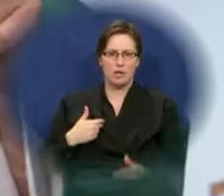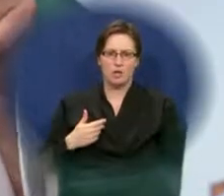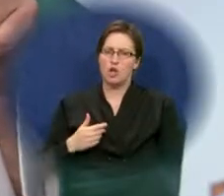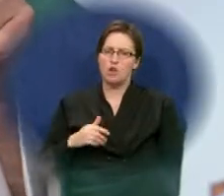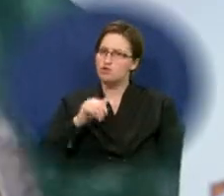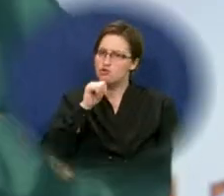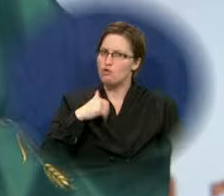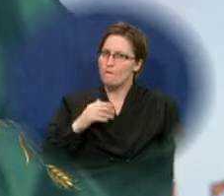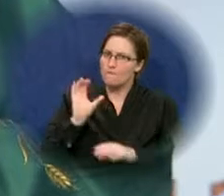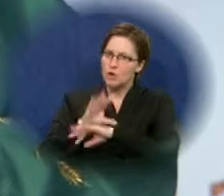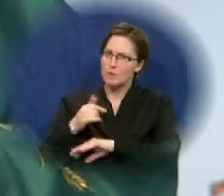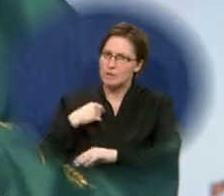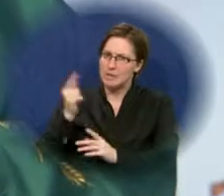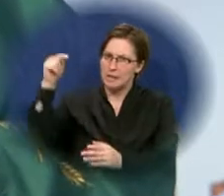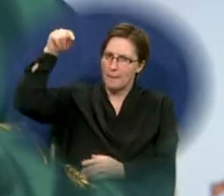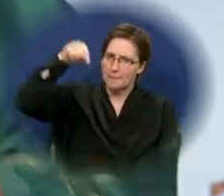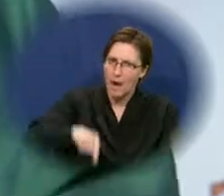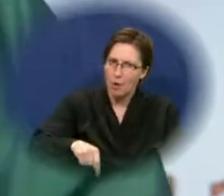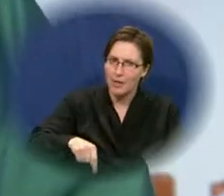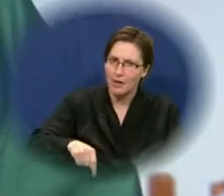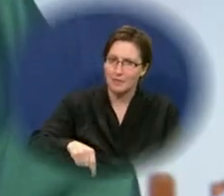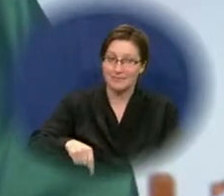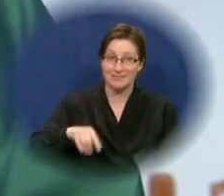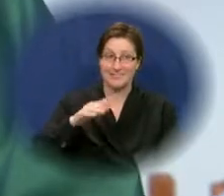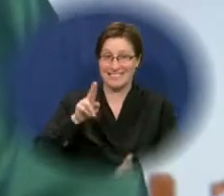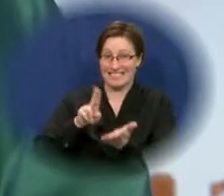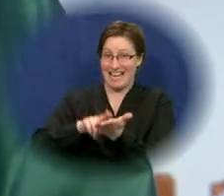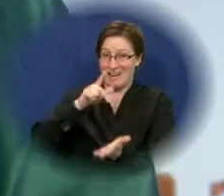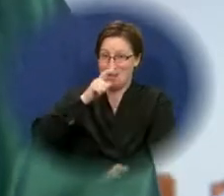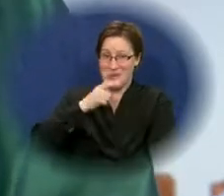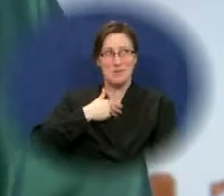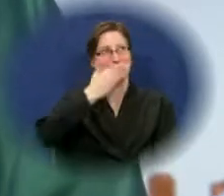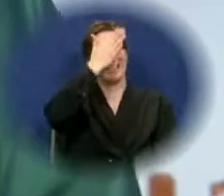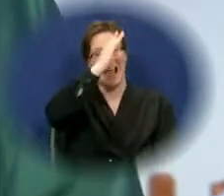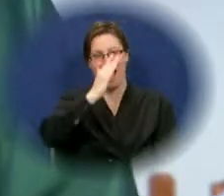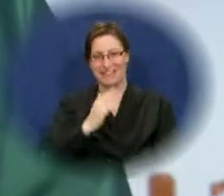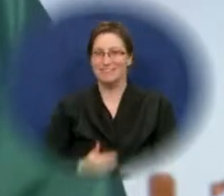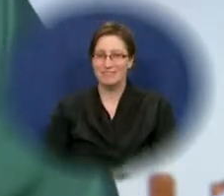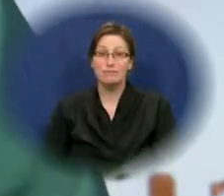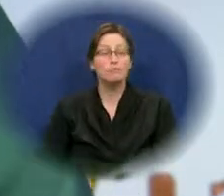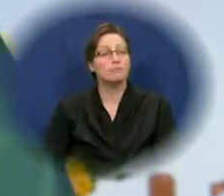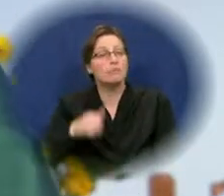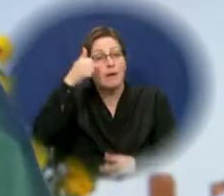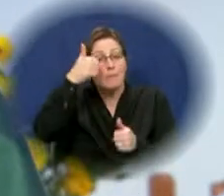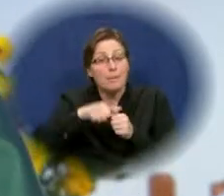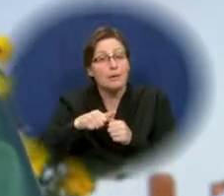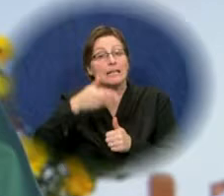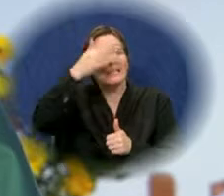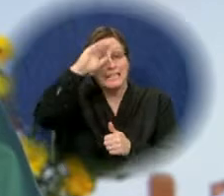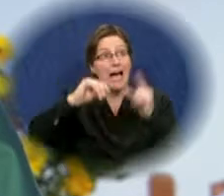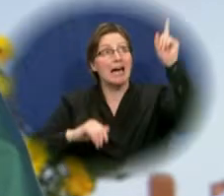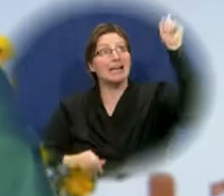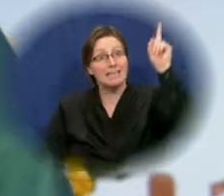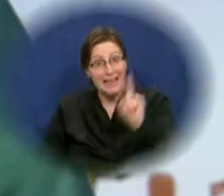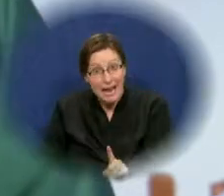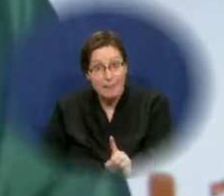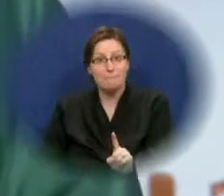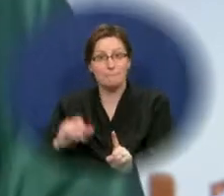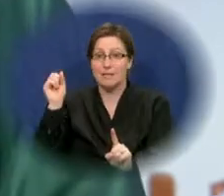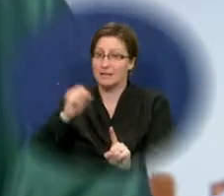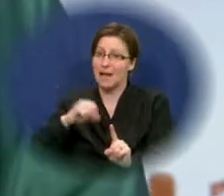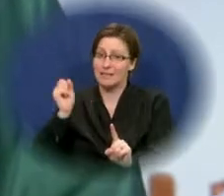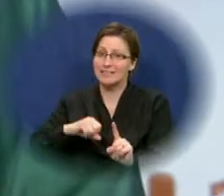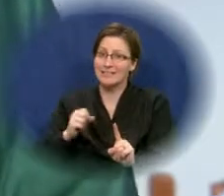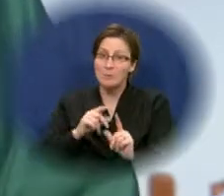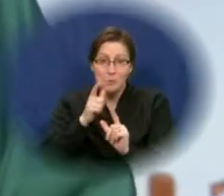come down there," signed God. Well, the truth is that God did come down among us in that sense, in the